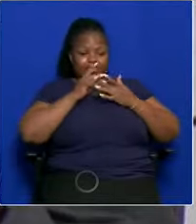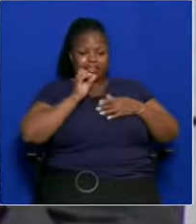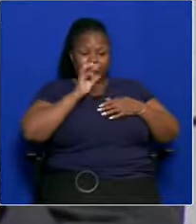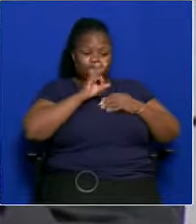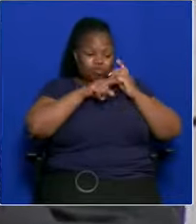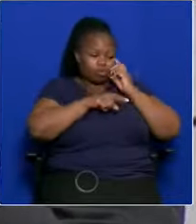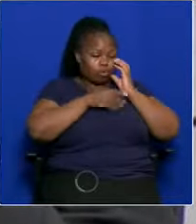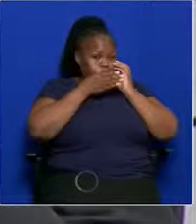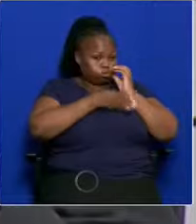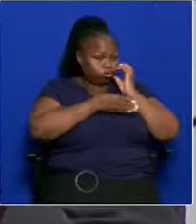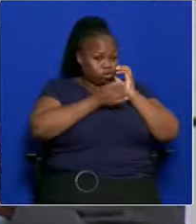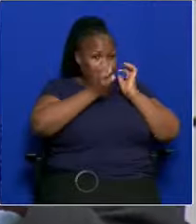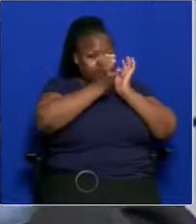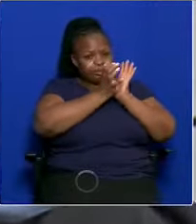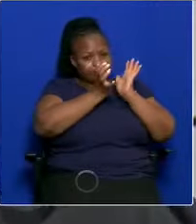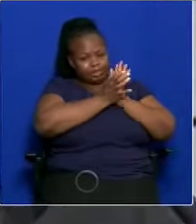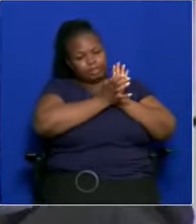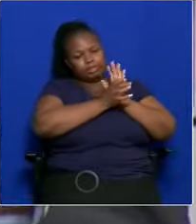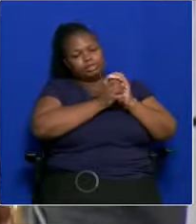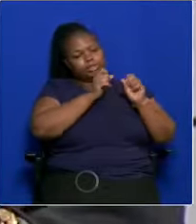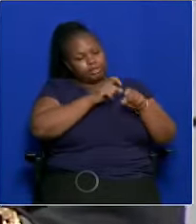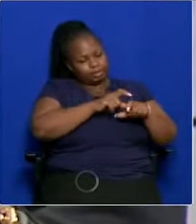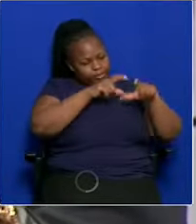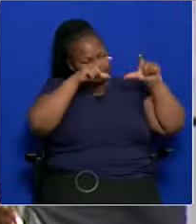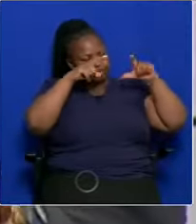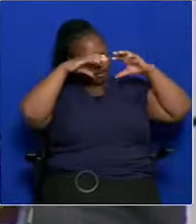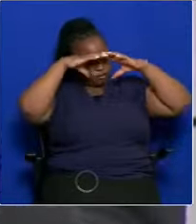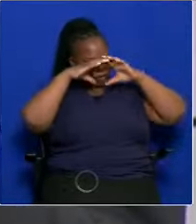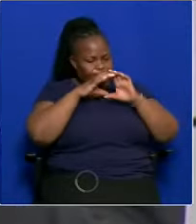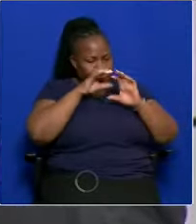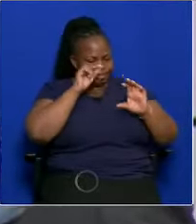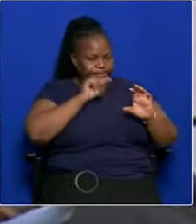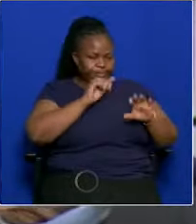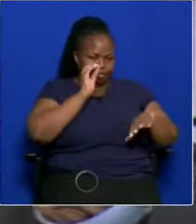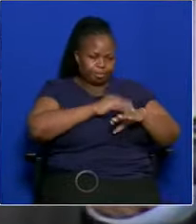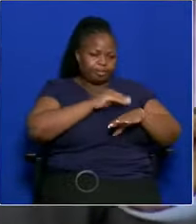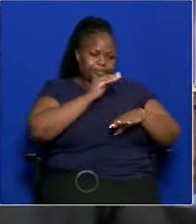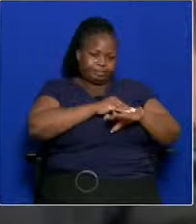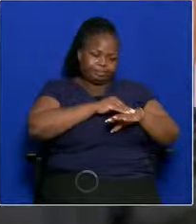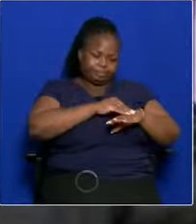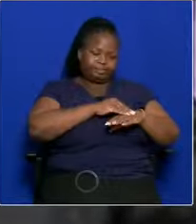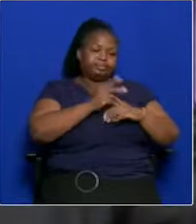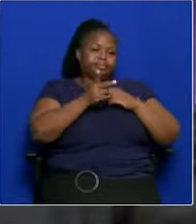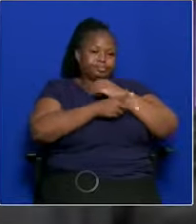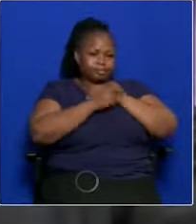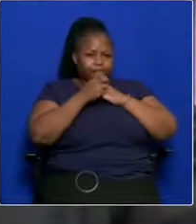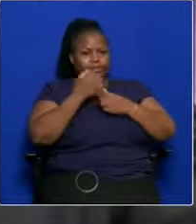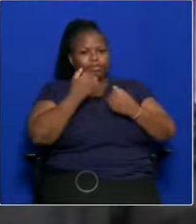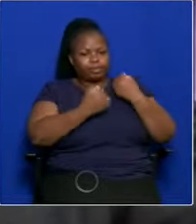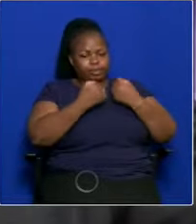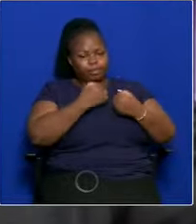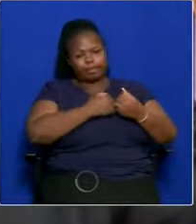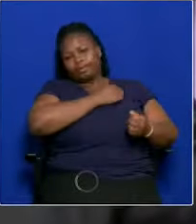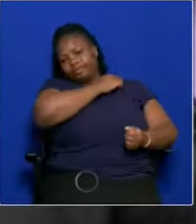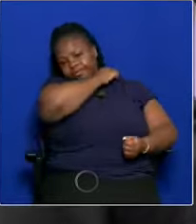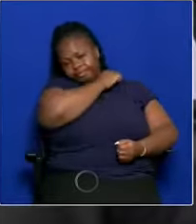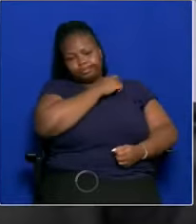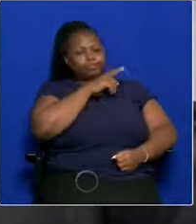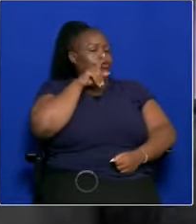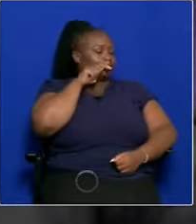meeting, zooming in to say, here is the problem of theft of motor vehicle in Tshwane region, and